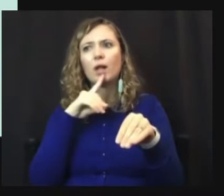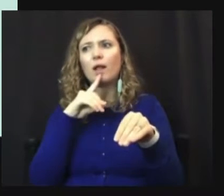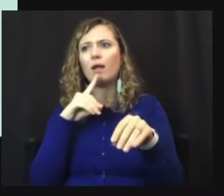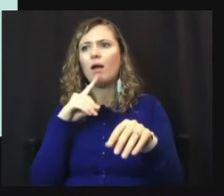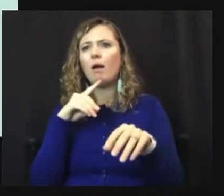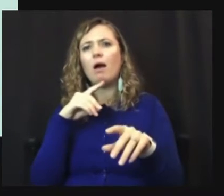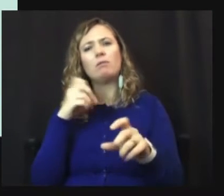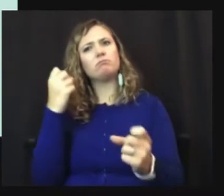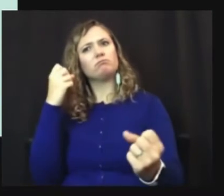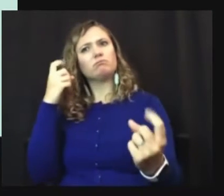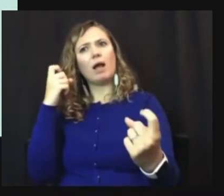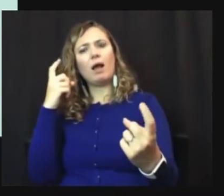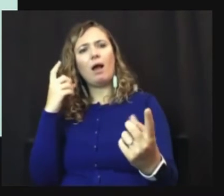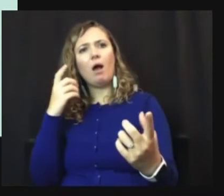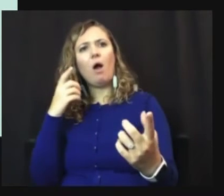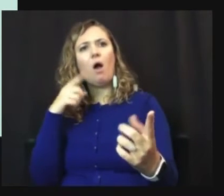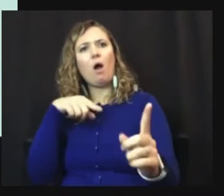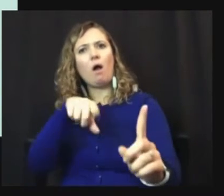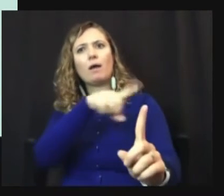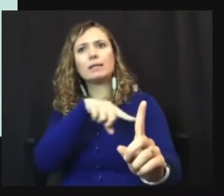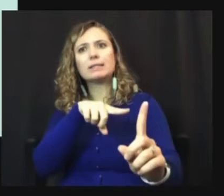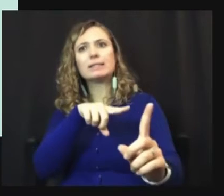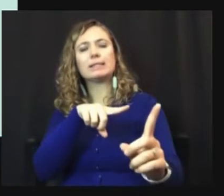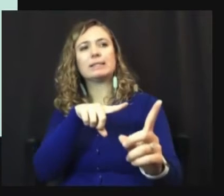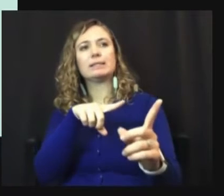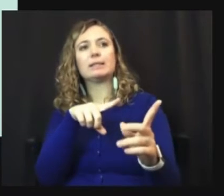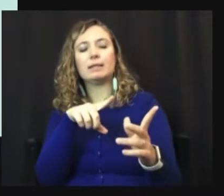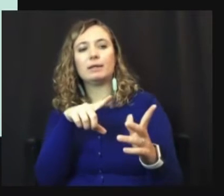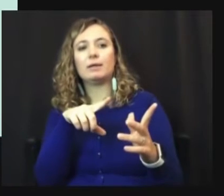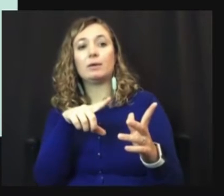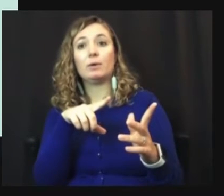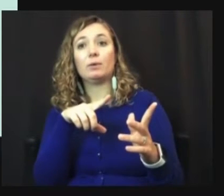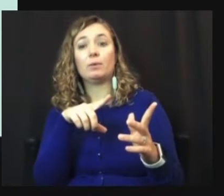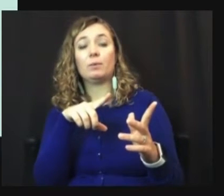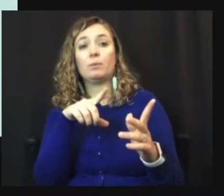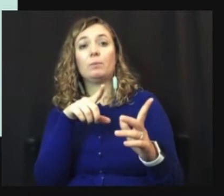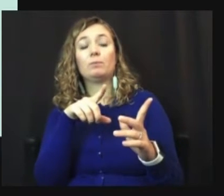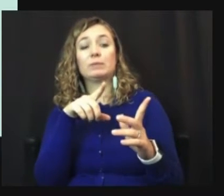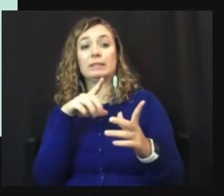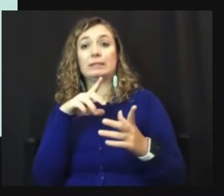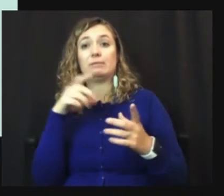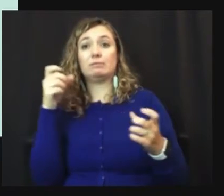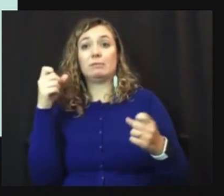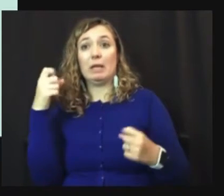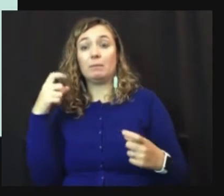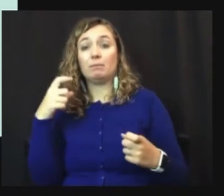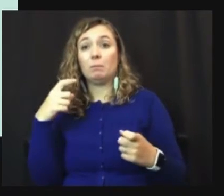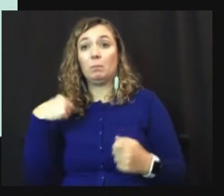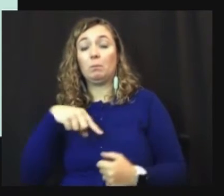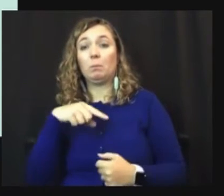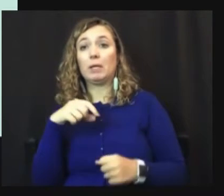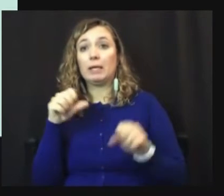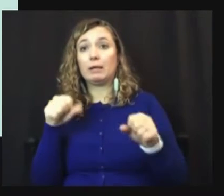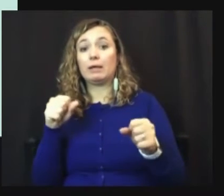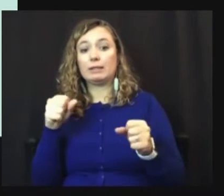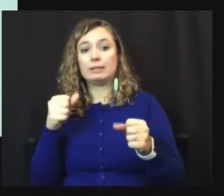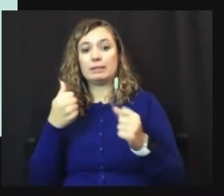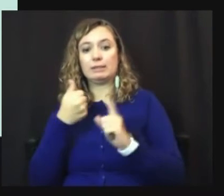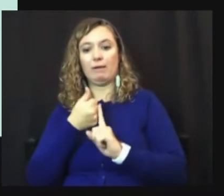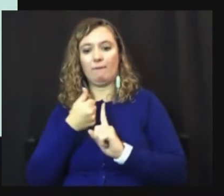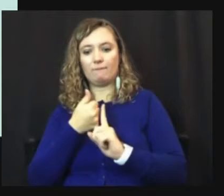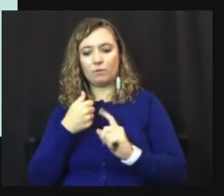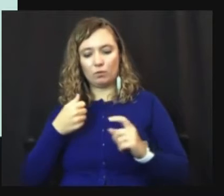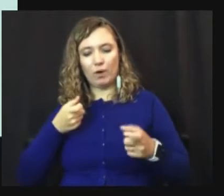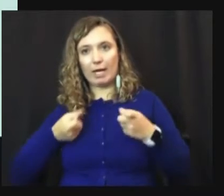stem, we are self regulating and we can still see and hear what's going on around us when